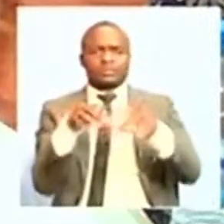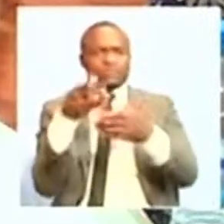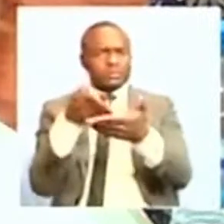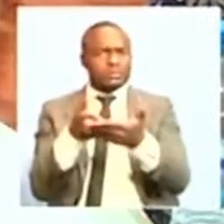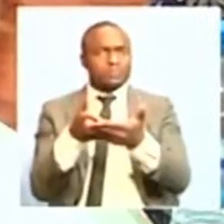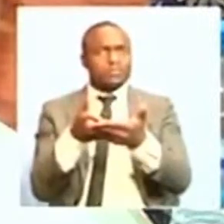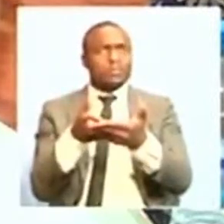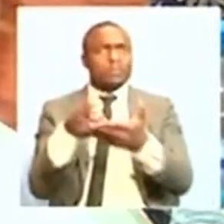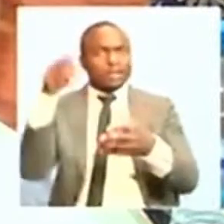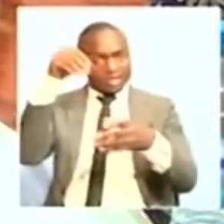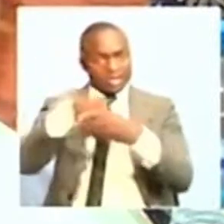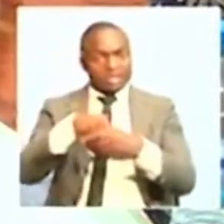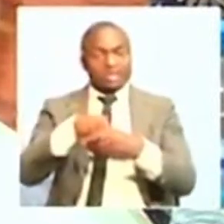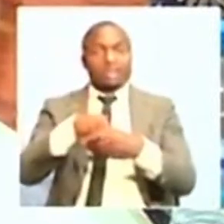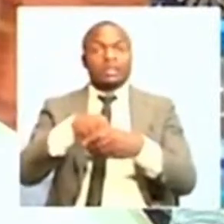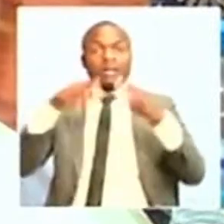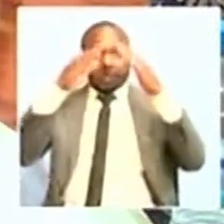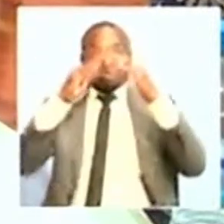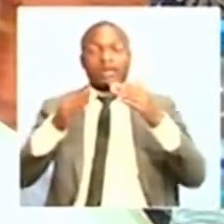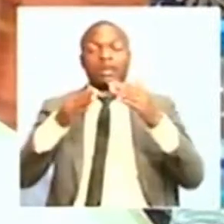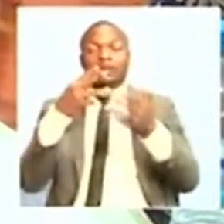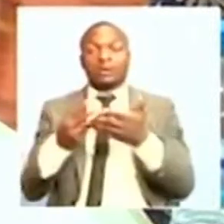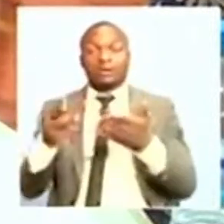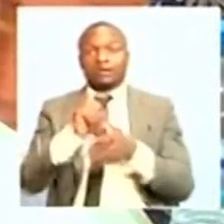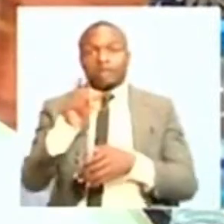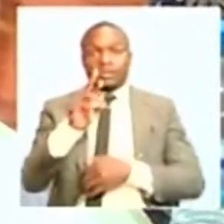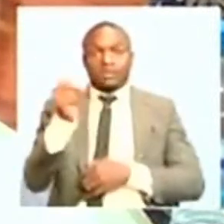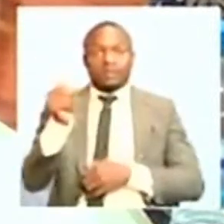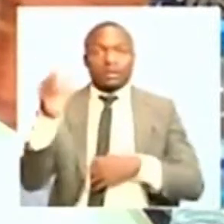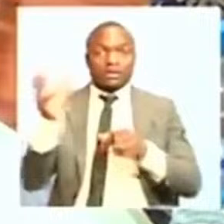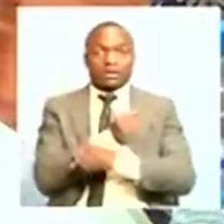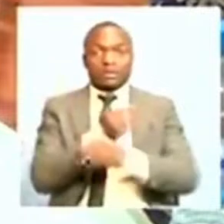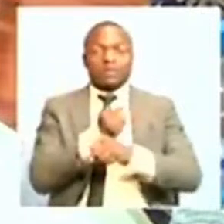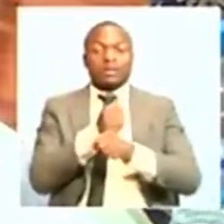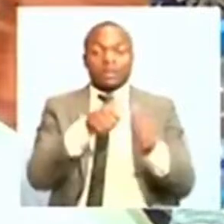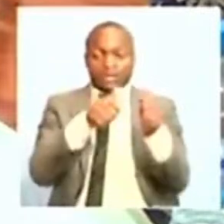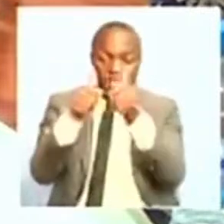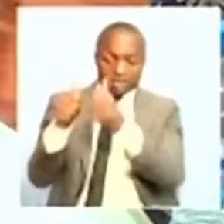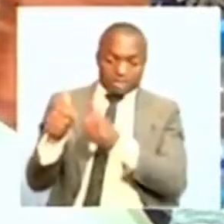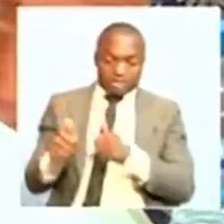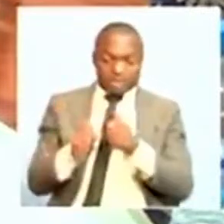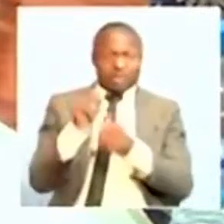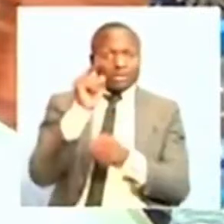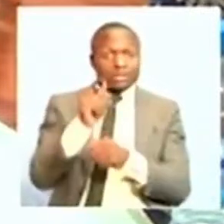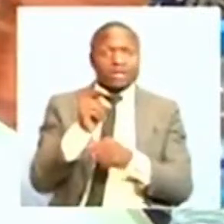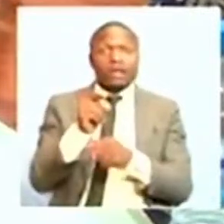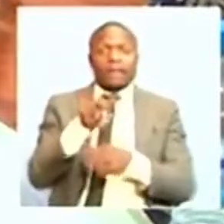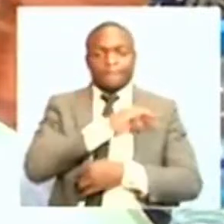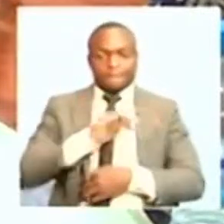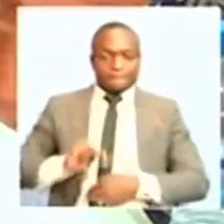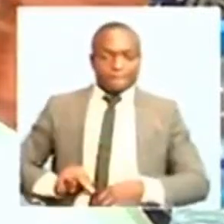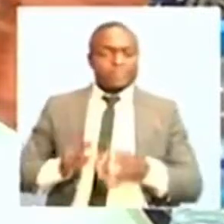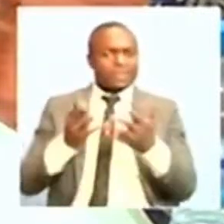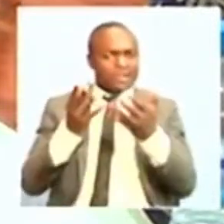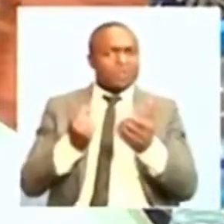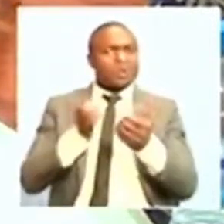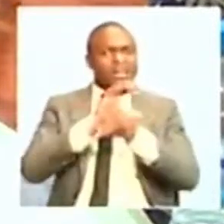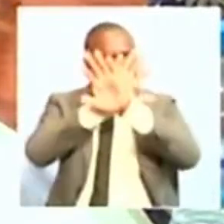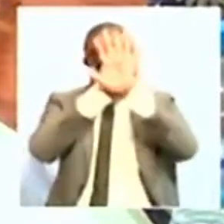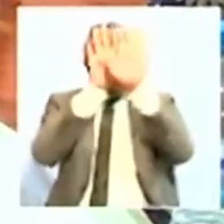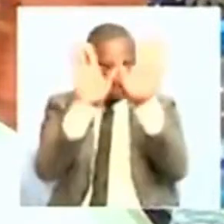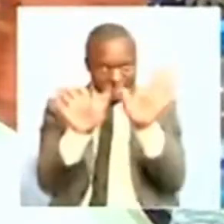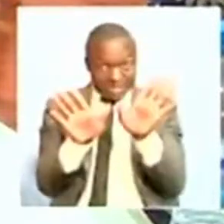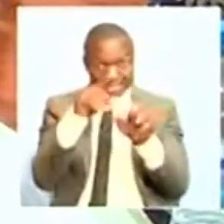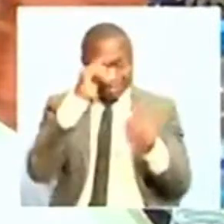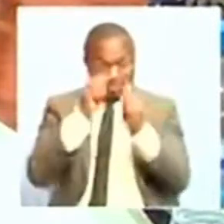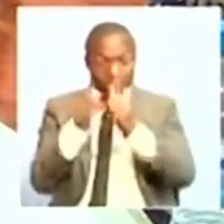in-house matter, so that now then we'll take action or recourse to that member who does that. I just wanted that clarity, because